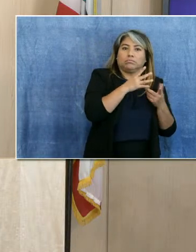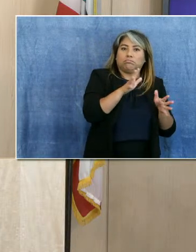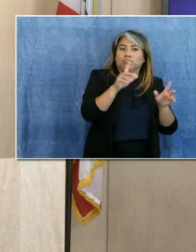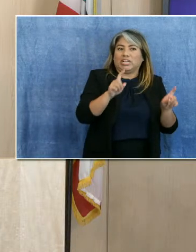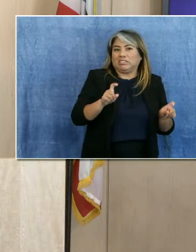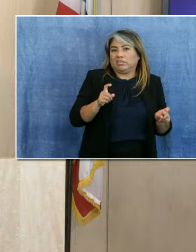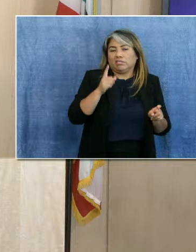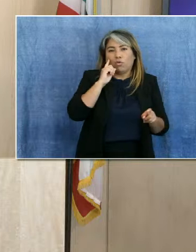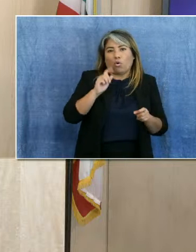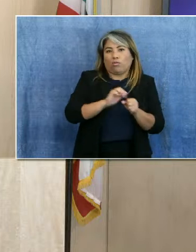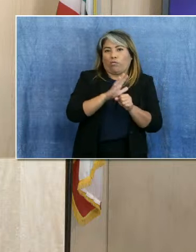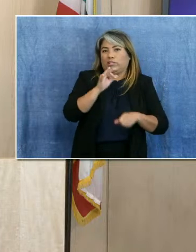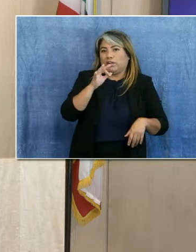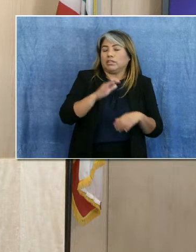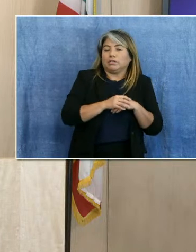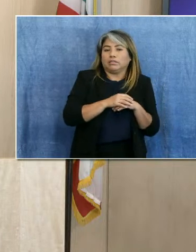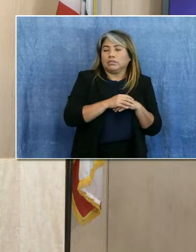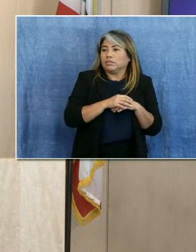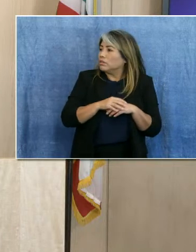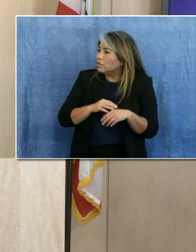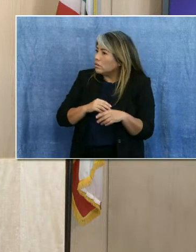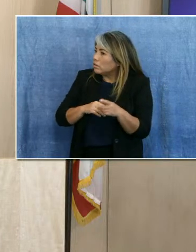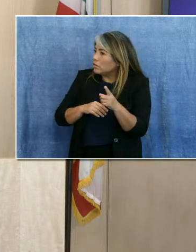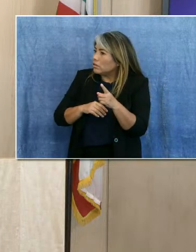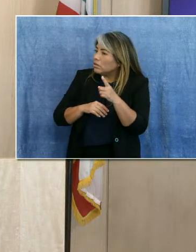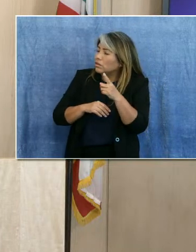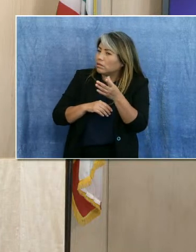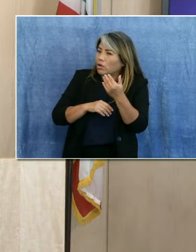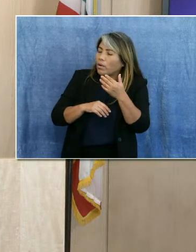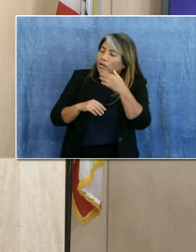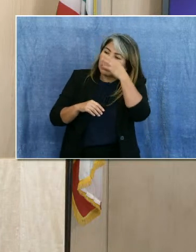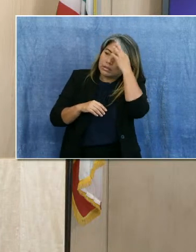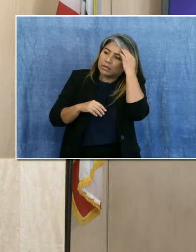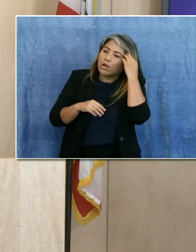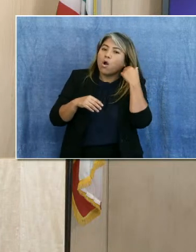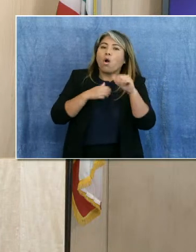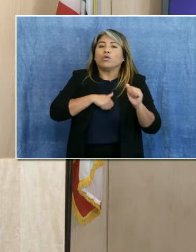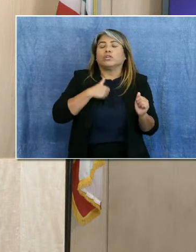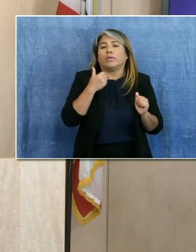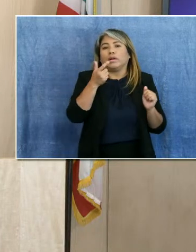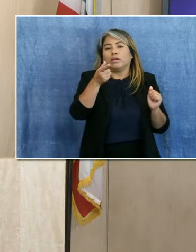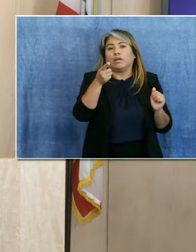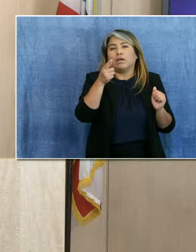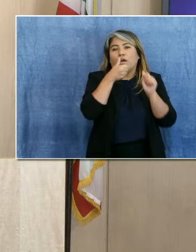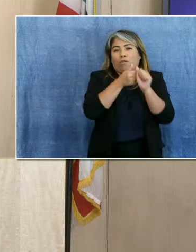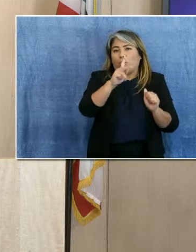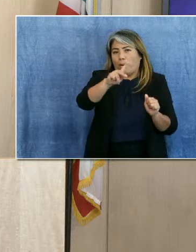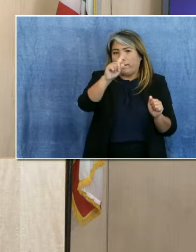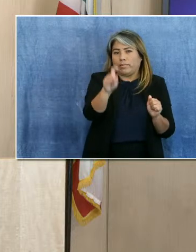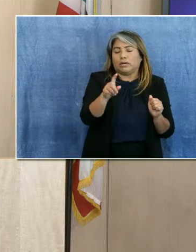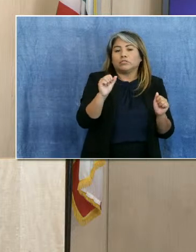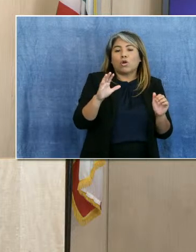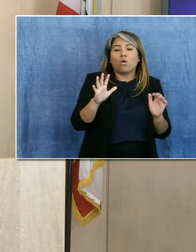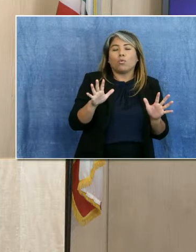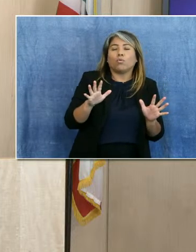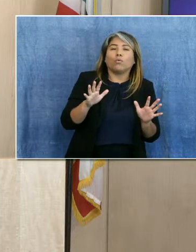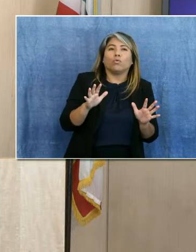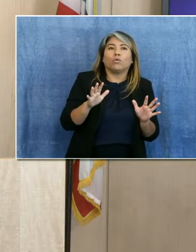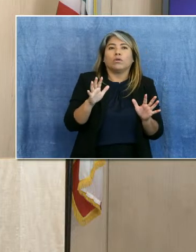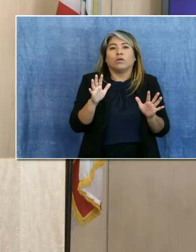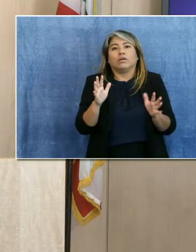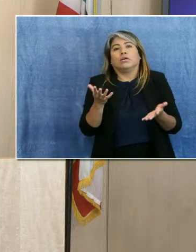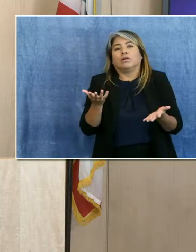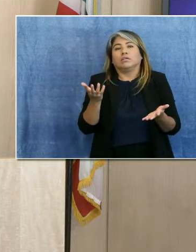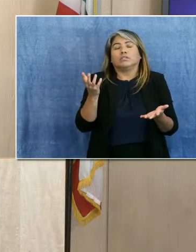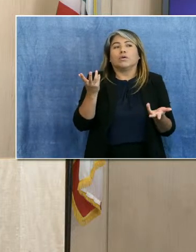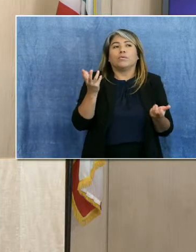COVID-19. They're Gotcha. And if I just go on. Oh, sorry. And if I may just follow up. So